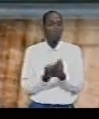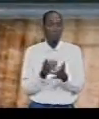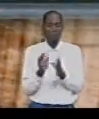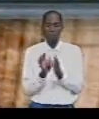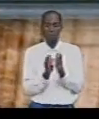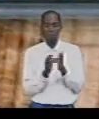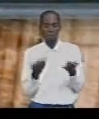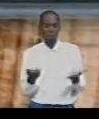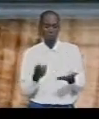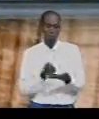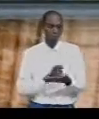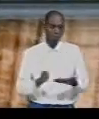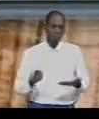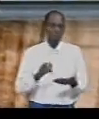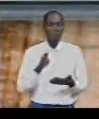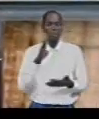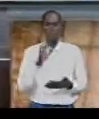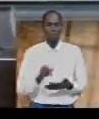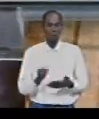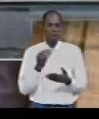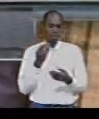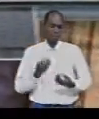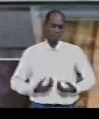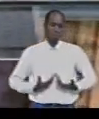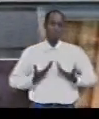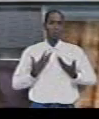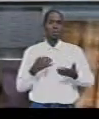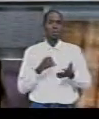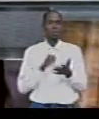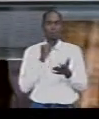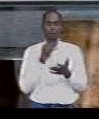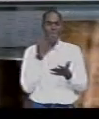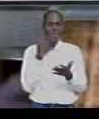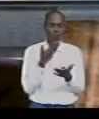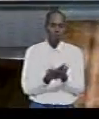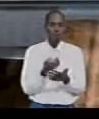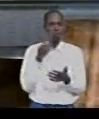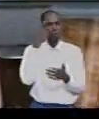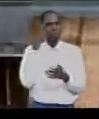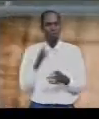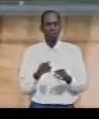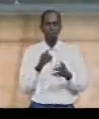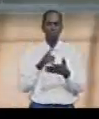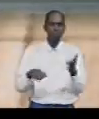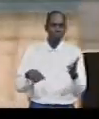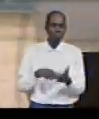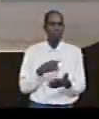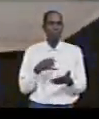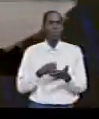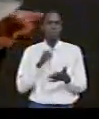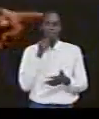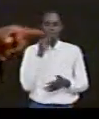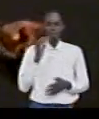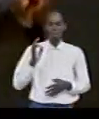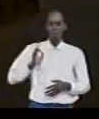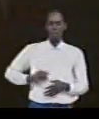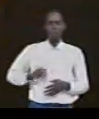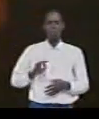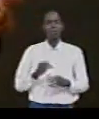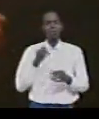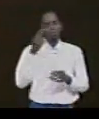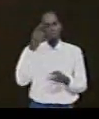by inspiration, and it is good for doctrine, and it is profitable before